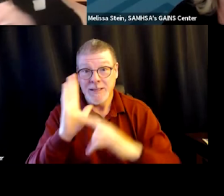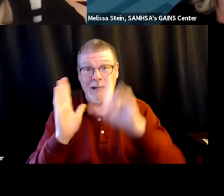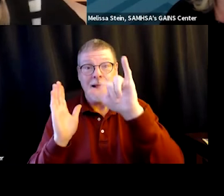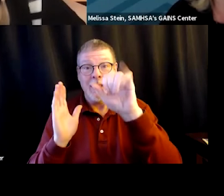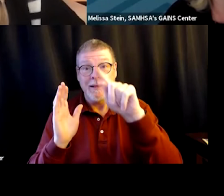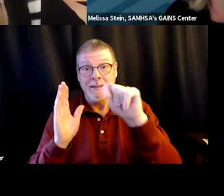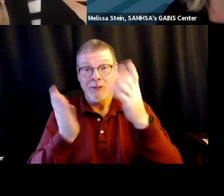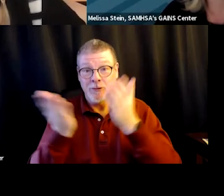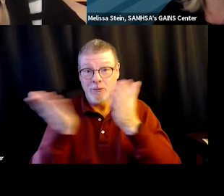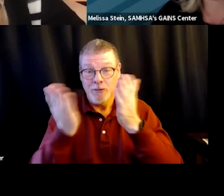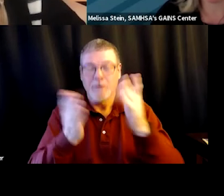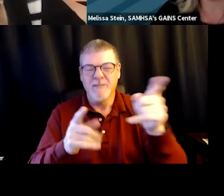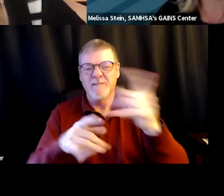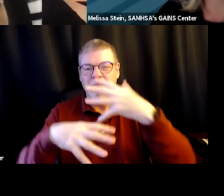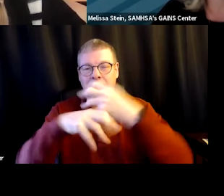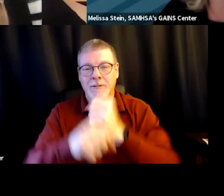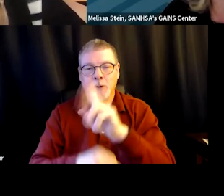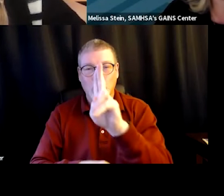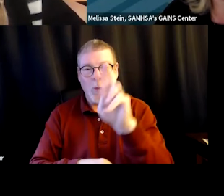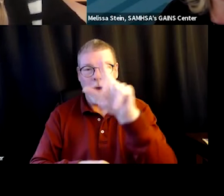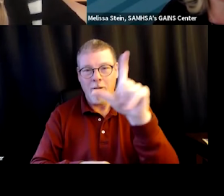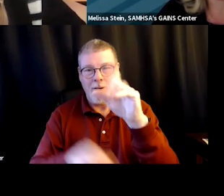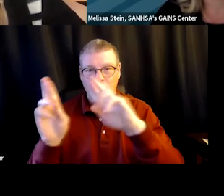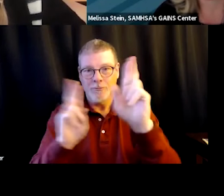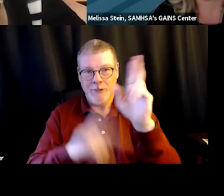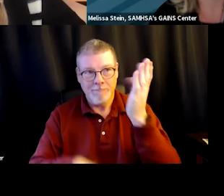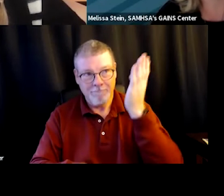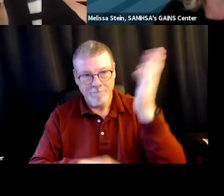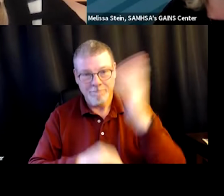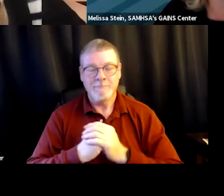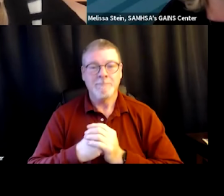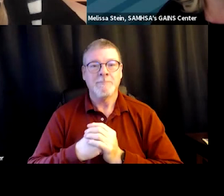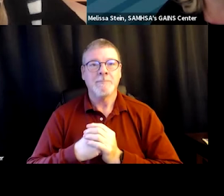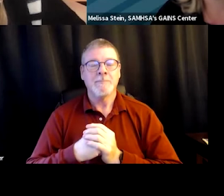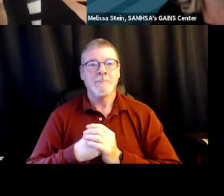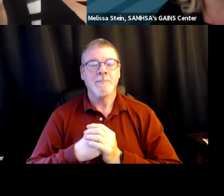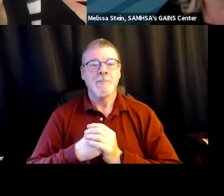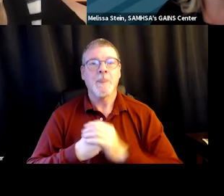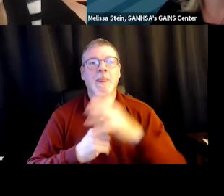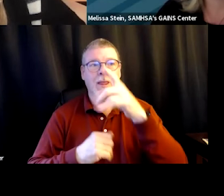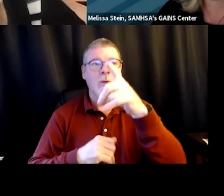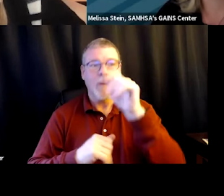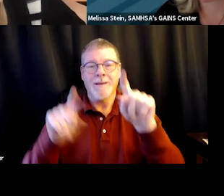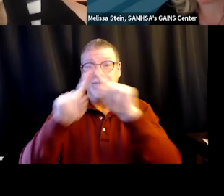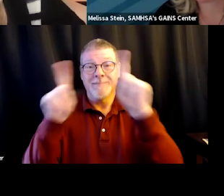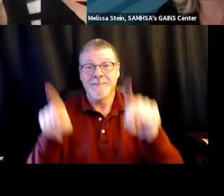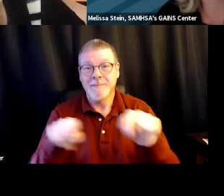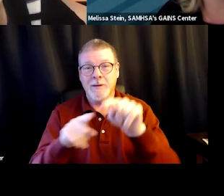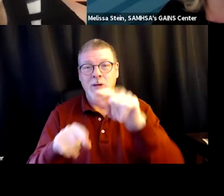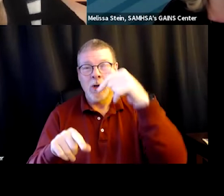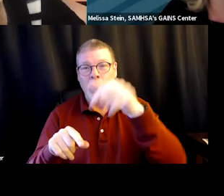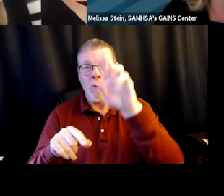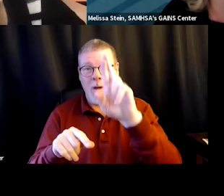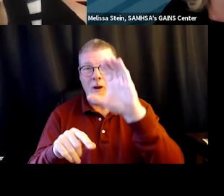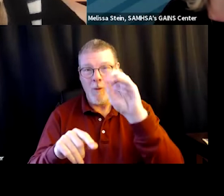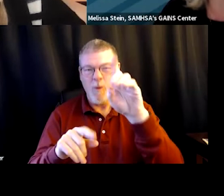is a condensed URL or a QR code that you can use. This will take you directly to